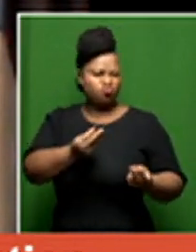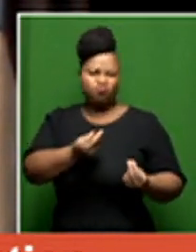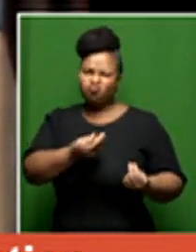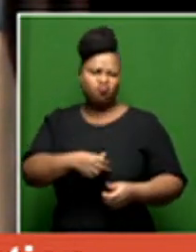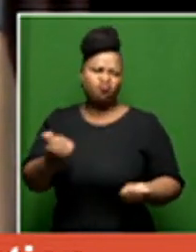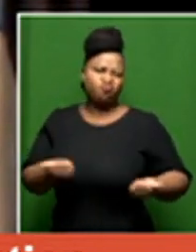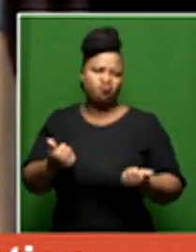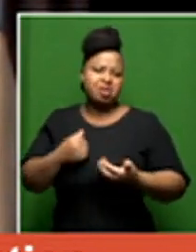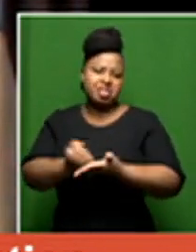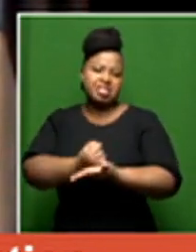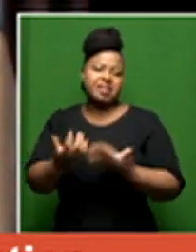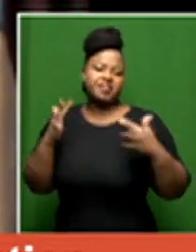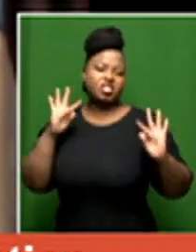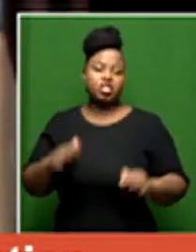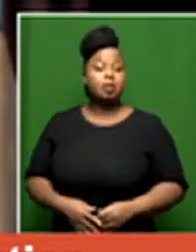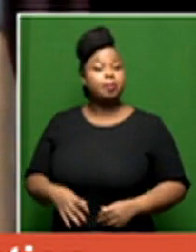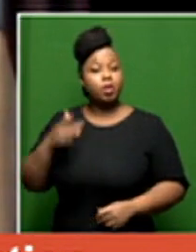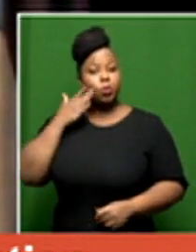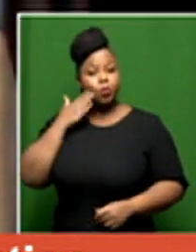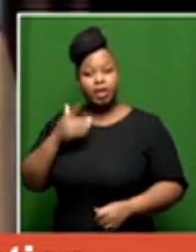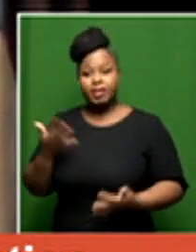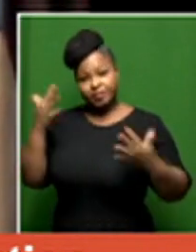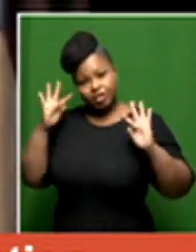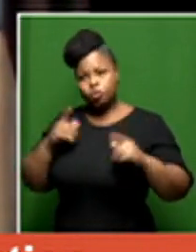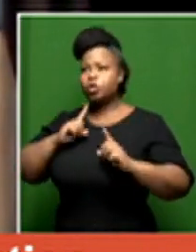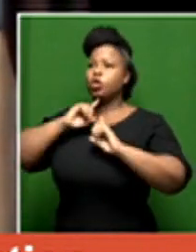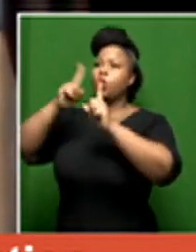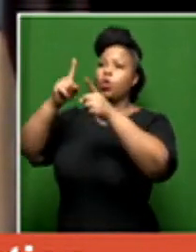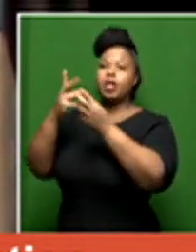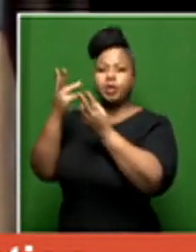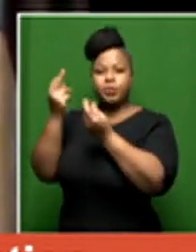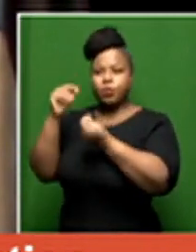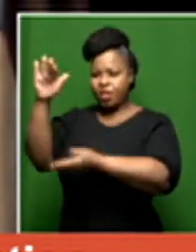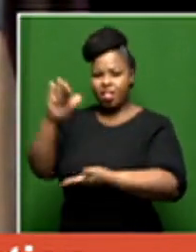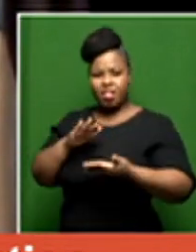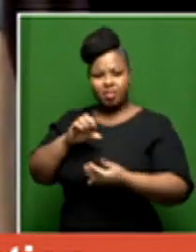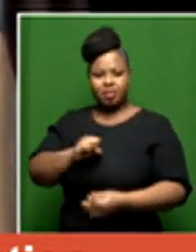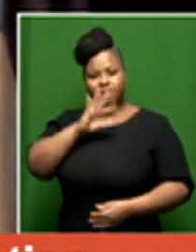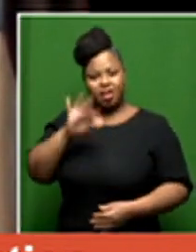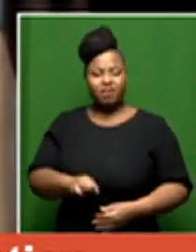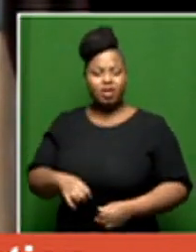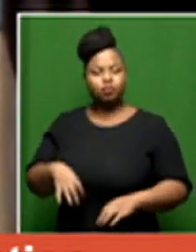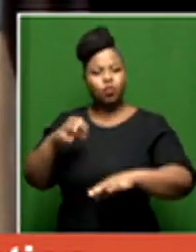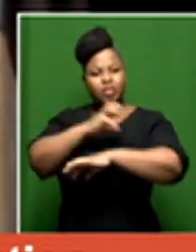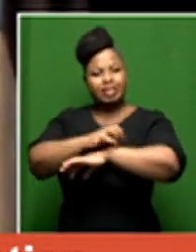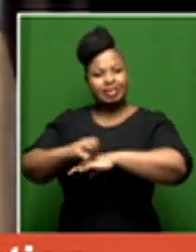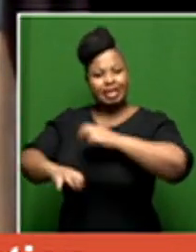they are already registered. When they are finished, we order new vaccines to come into the country, let's say measles